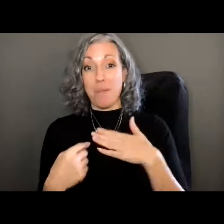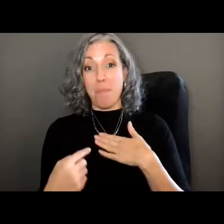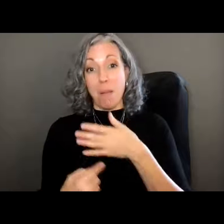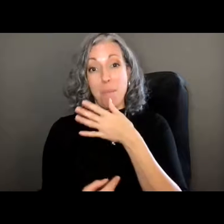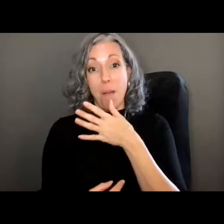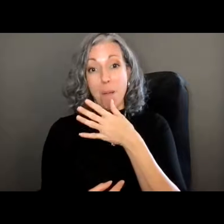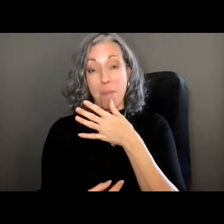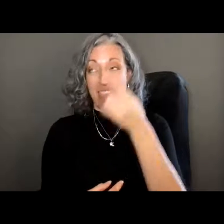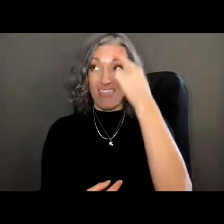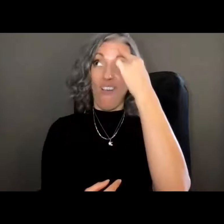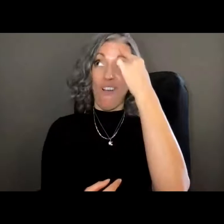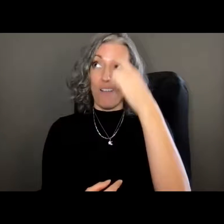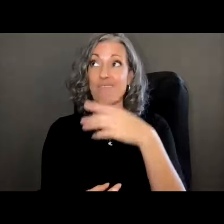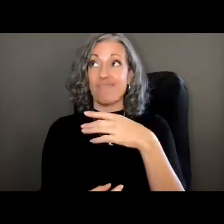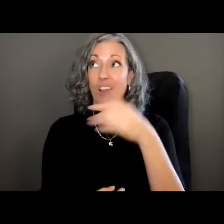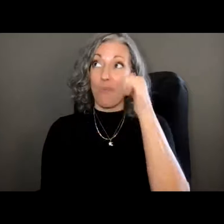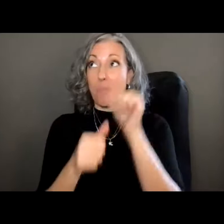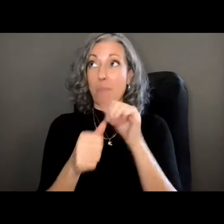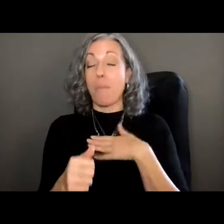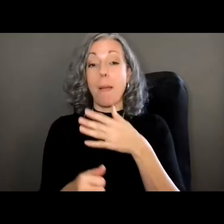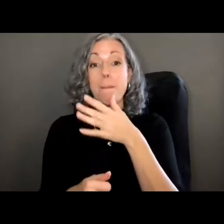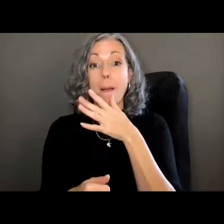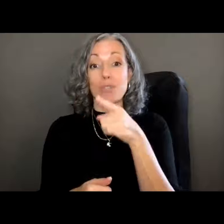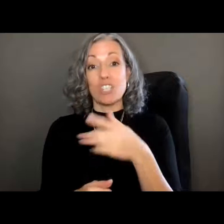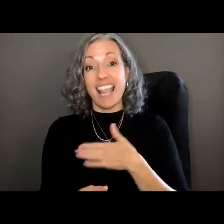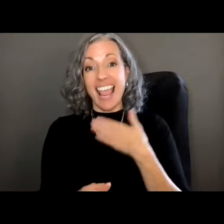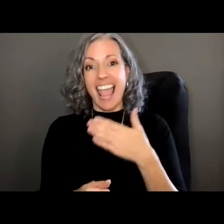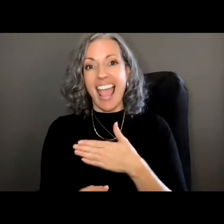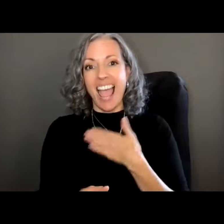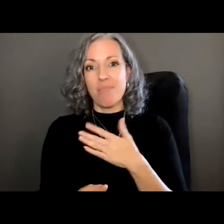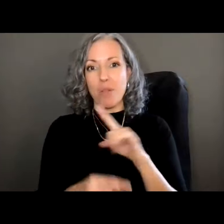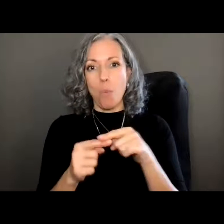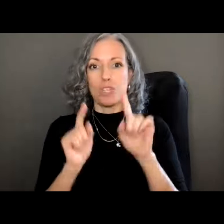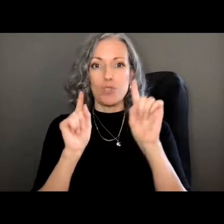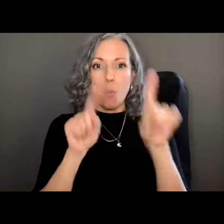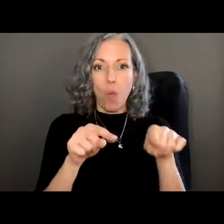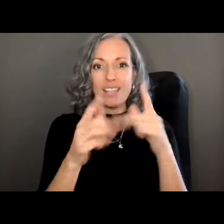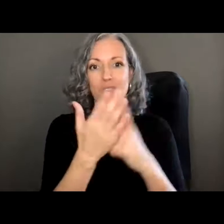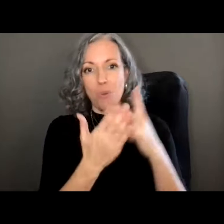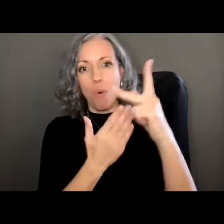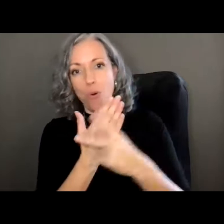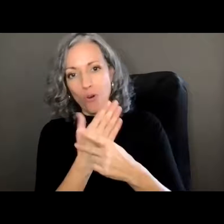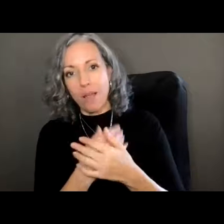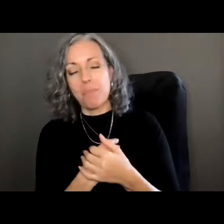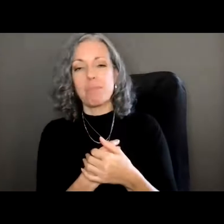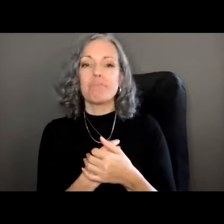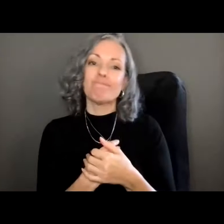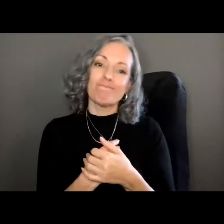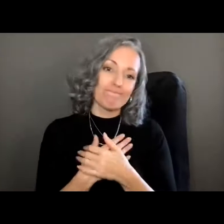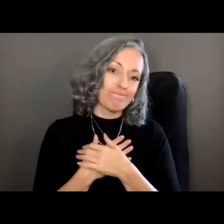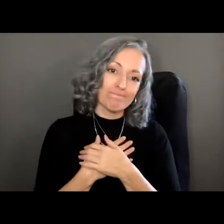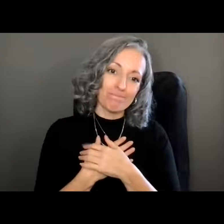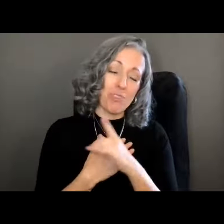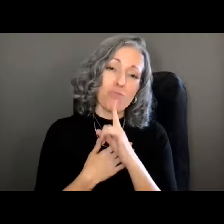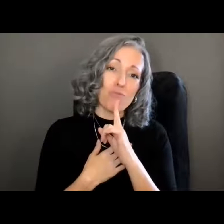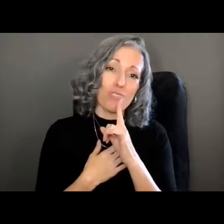and she talked about how glad she was, when she attended the program, and really makes